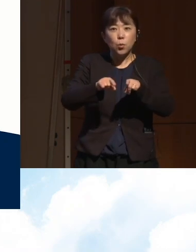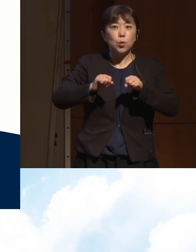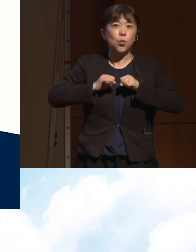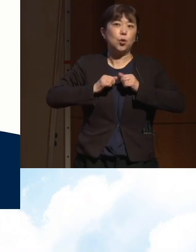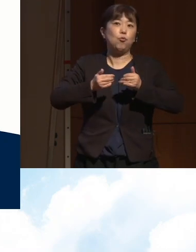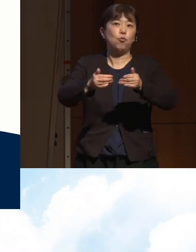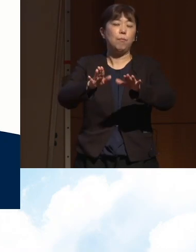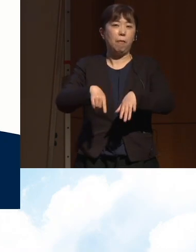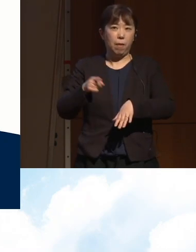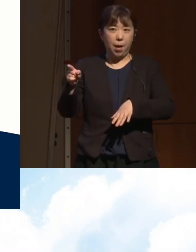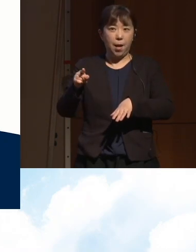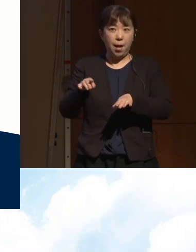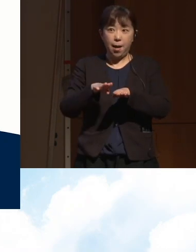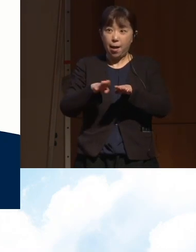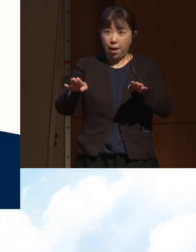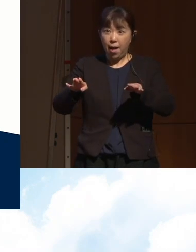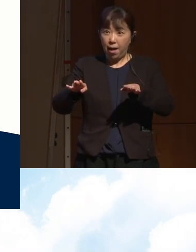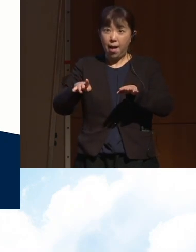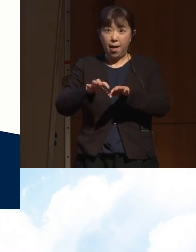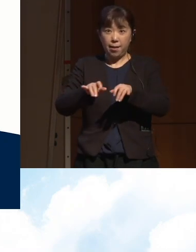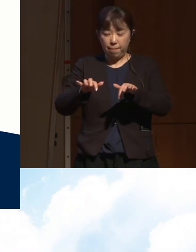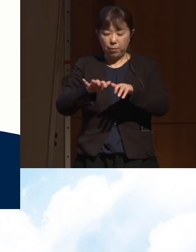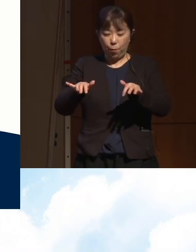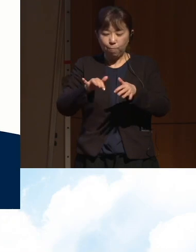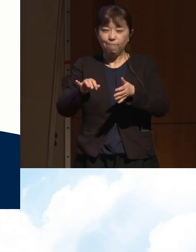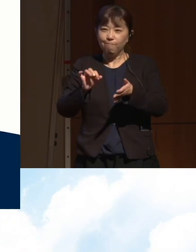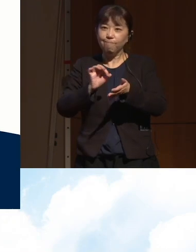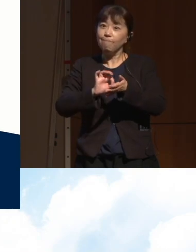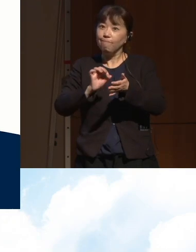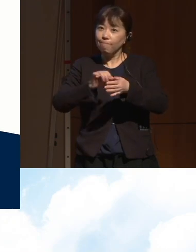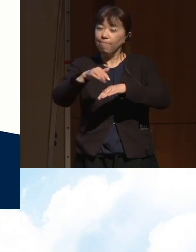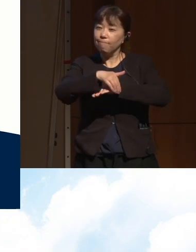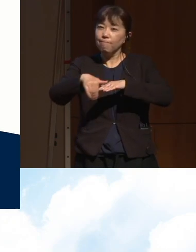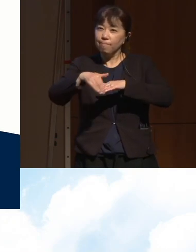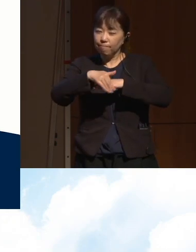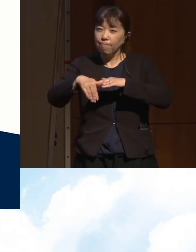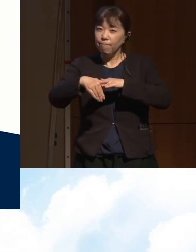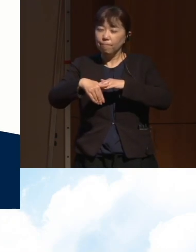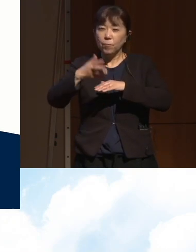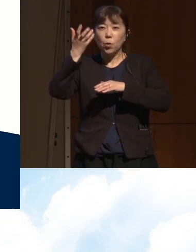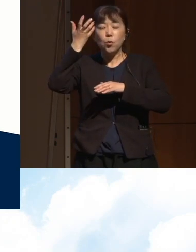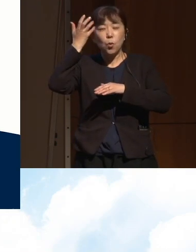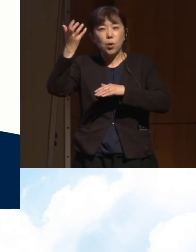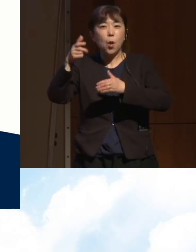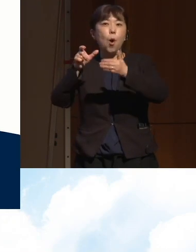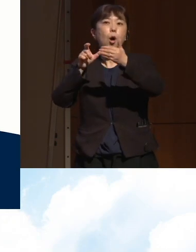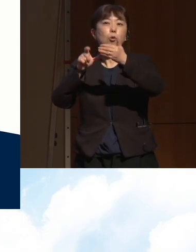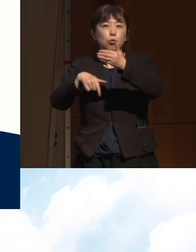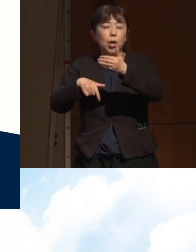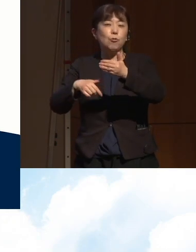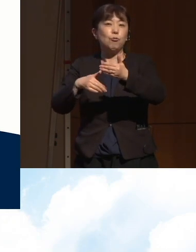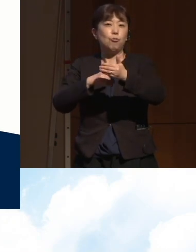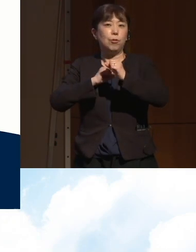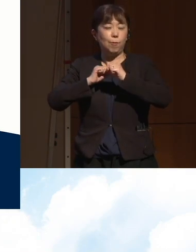exercise actually was scheduled to take place in September, the Mpox emergency in Central Africa, the public health emergency